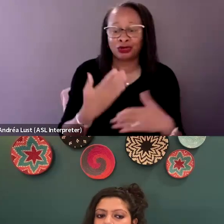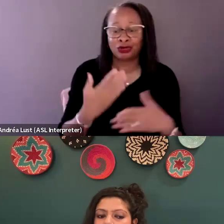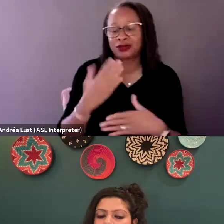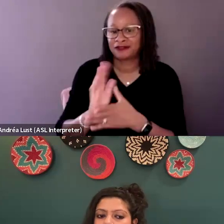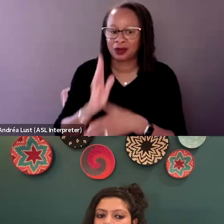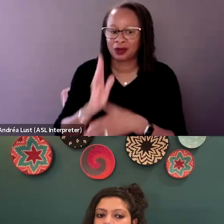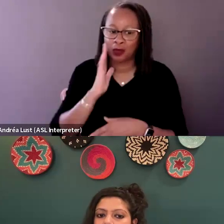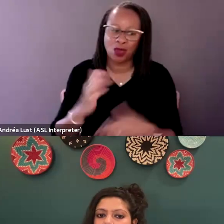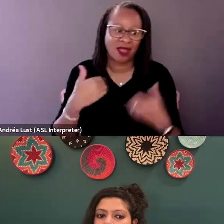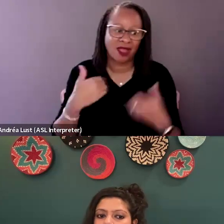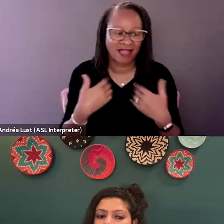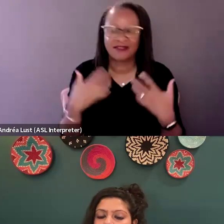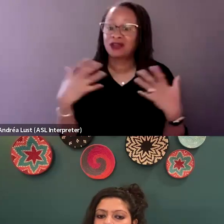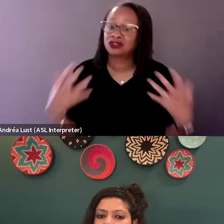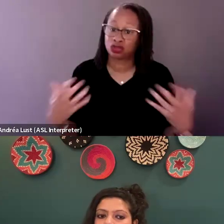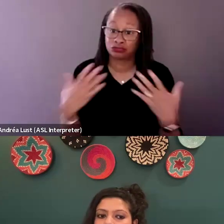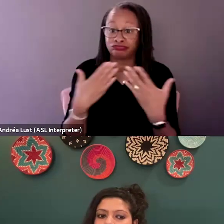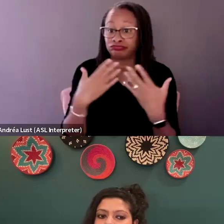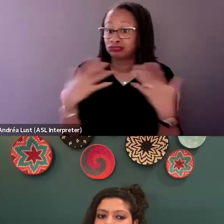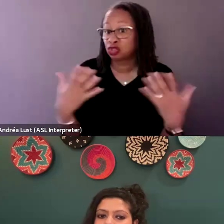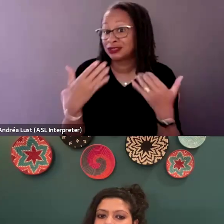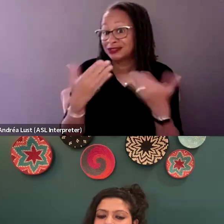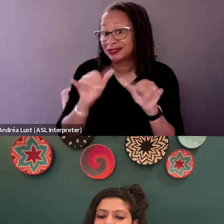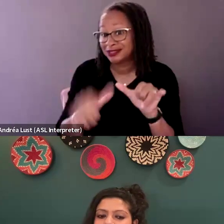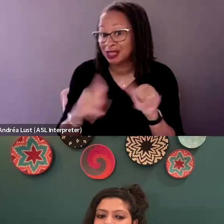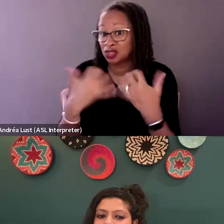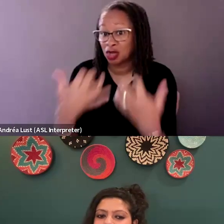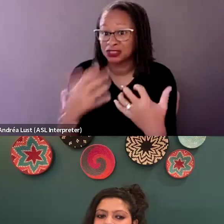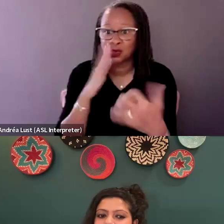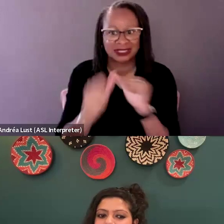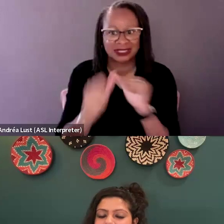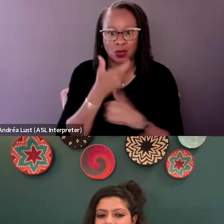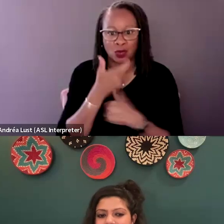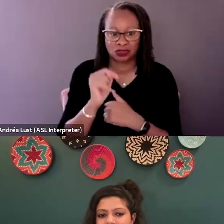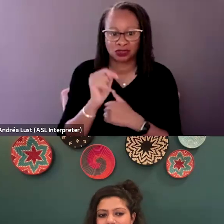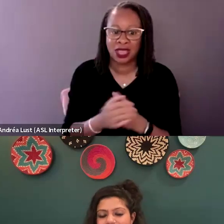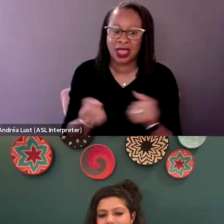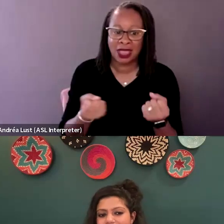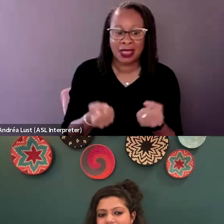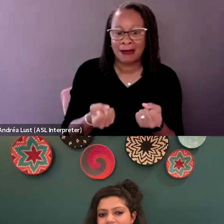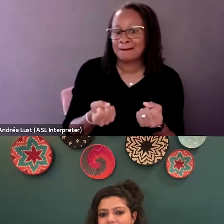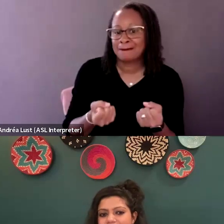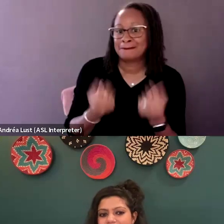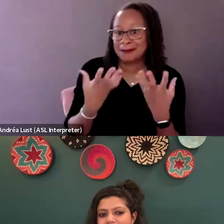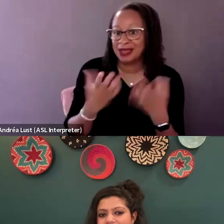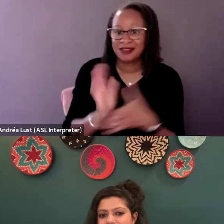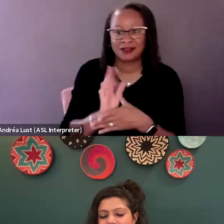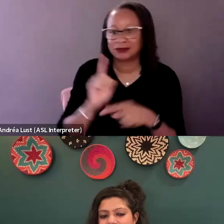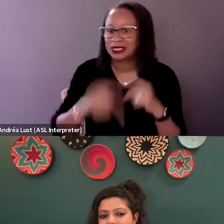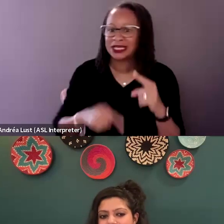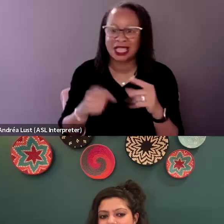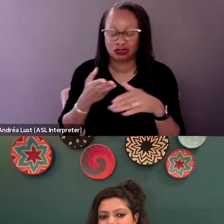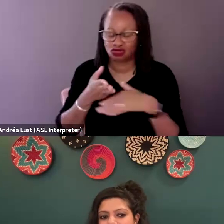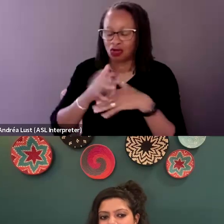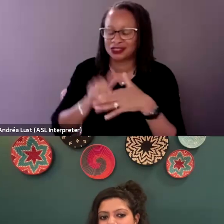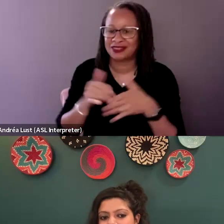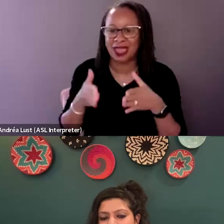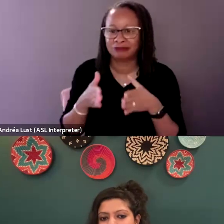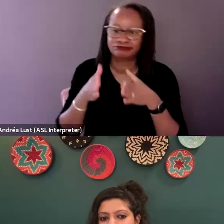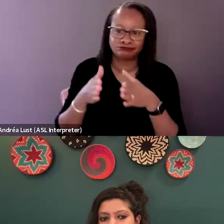privilege and sudden doors that have flung open, but also keep in mind the undeniable transience